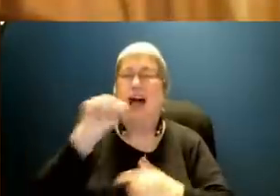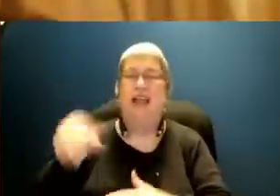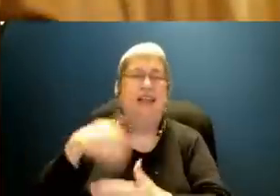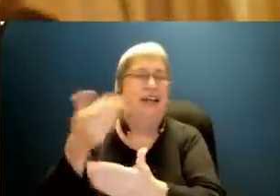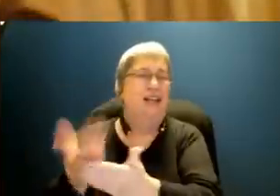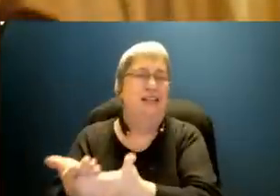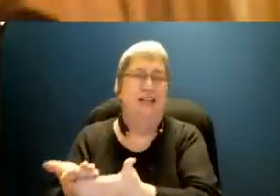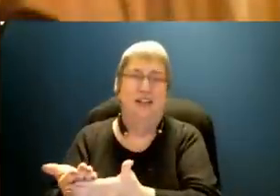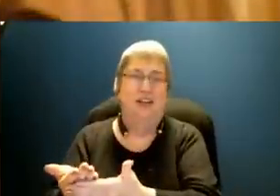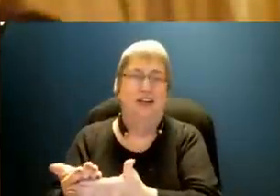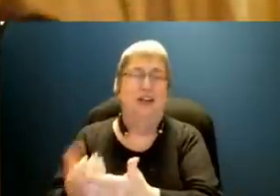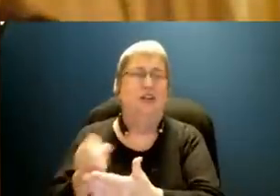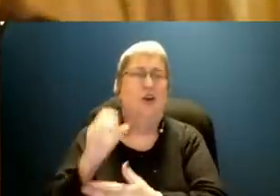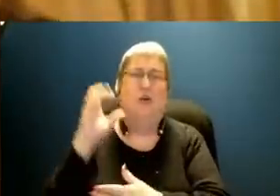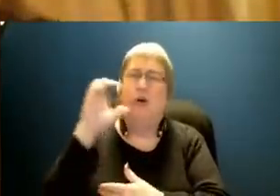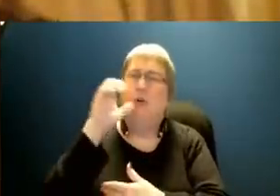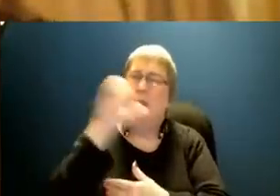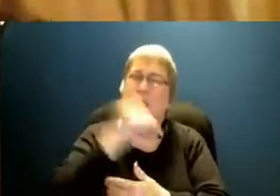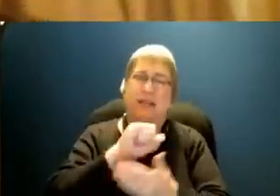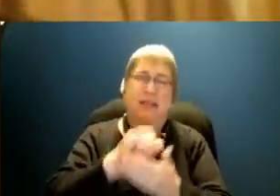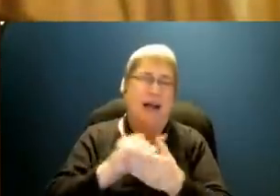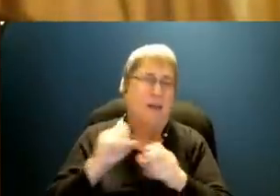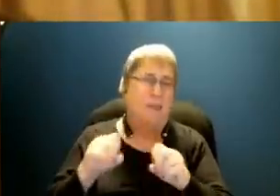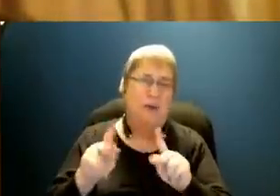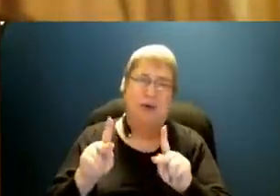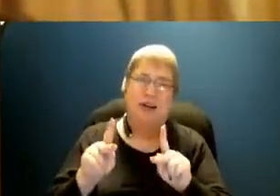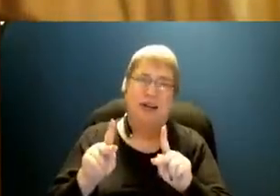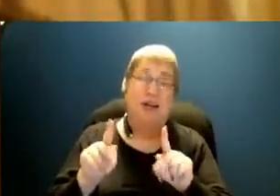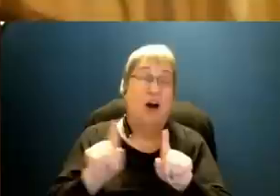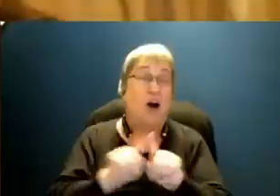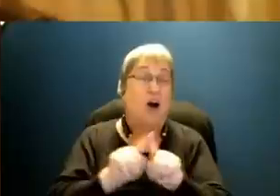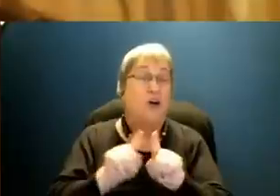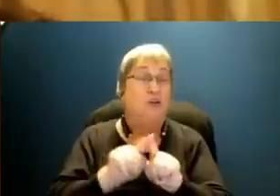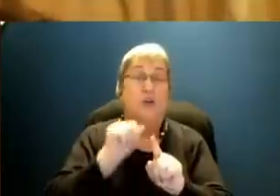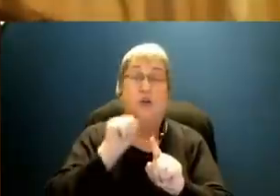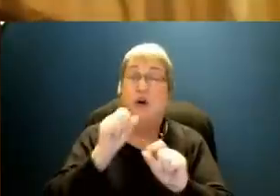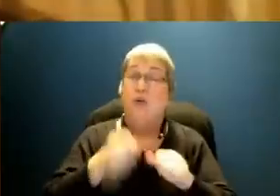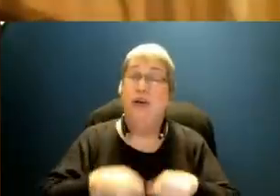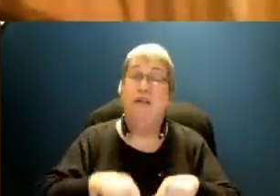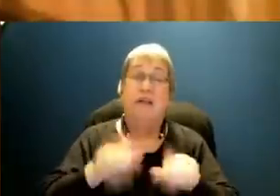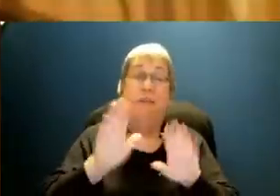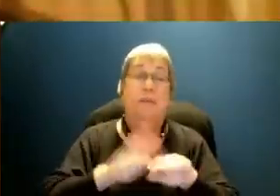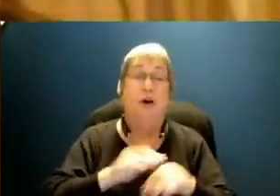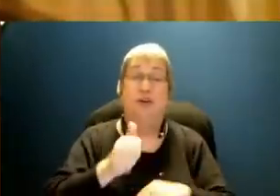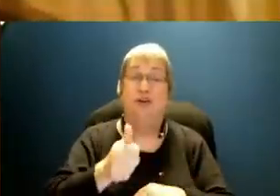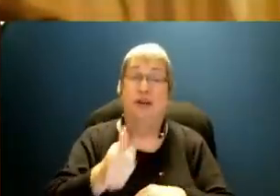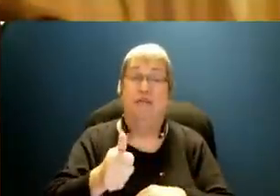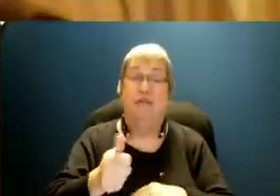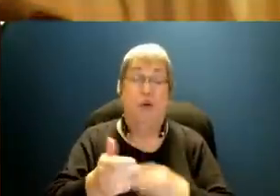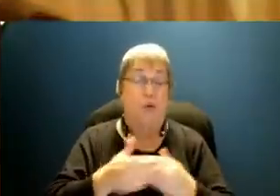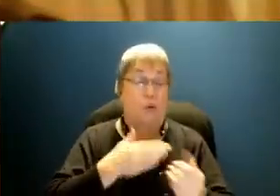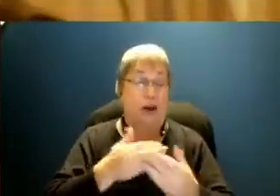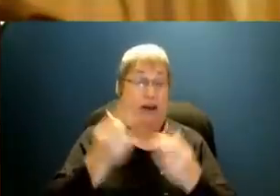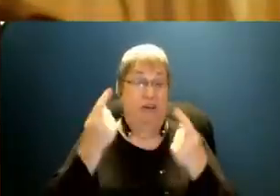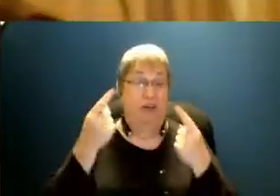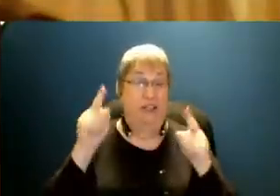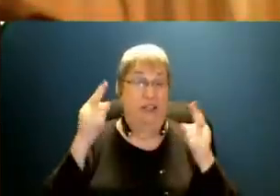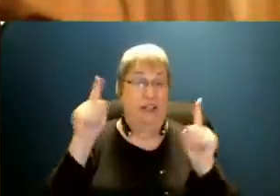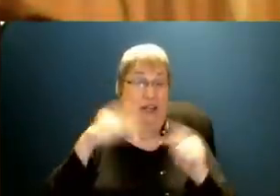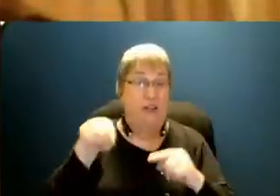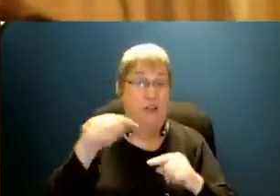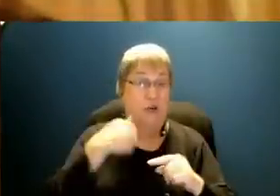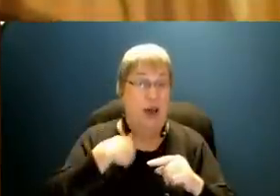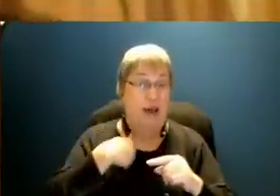could be an incredible opportunity. Also, never give up on yourself. Whatever success you find will fuel your